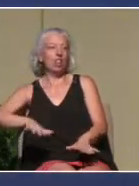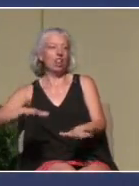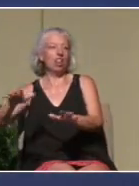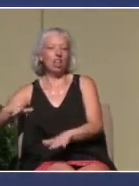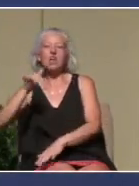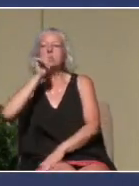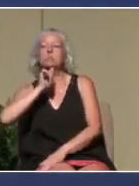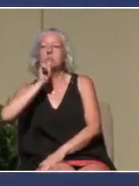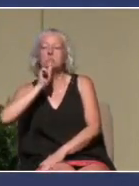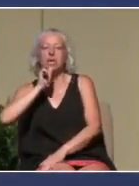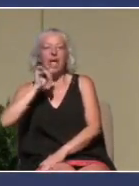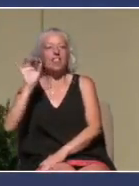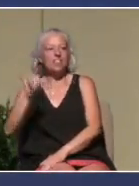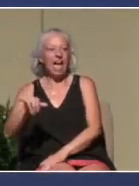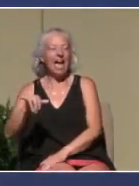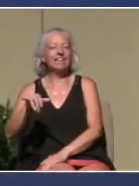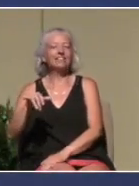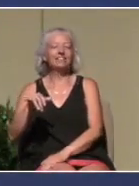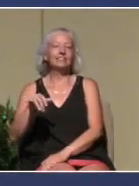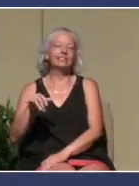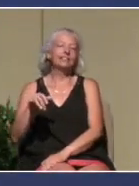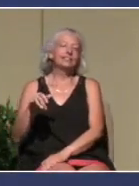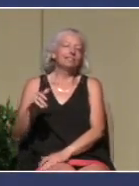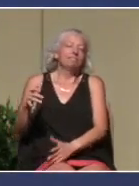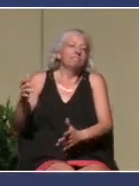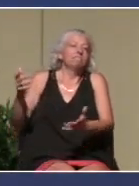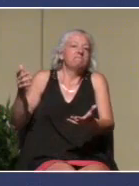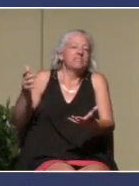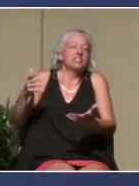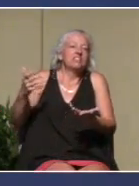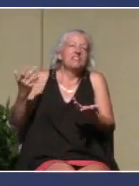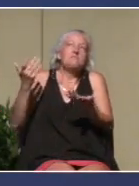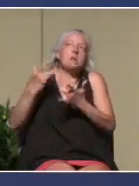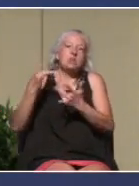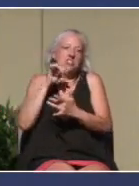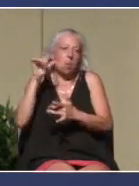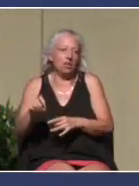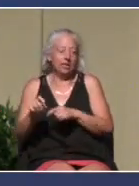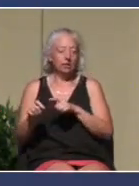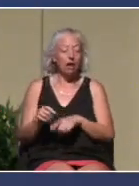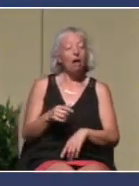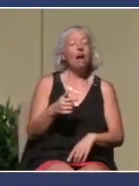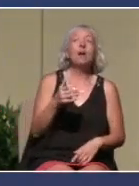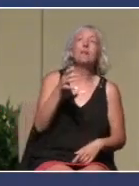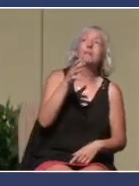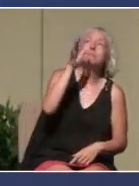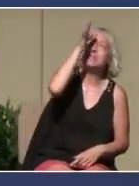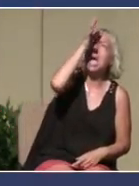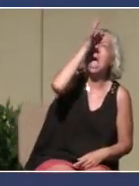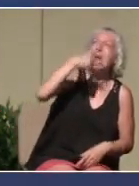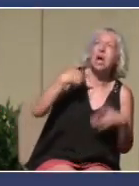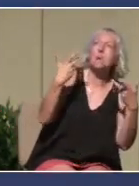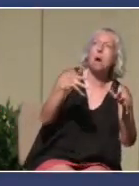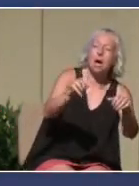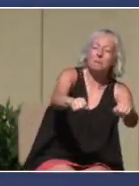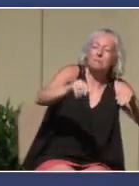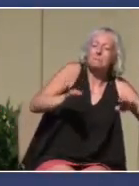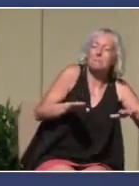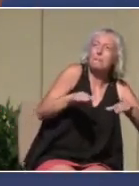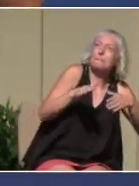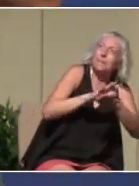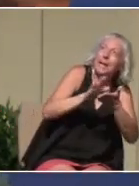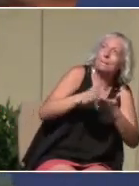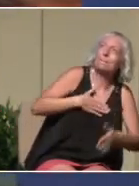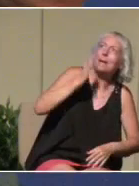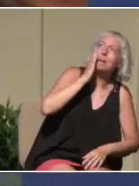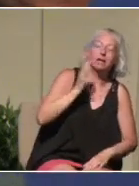they say, I don't want to make my bed. And I say, okay, that's fine. Don't make your bed. I'll make your bed. Well, that's leniency. We're letting them off the hook, but we're really